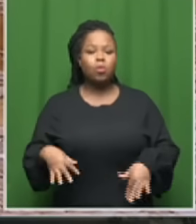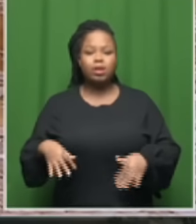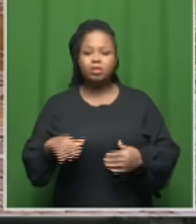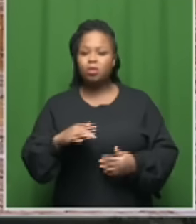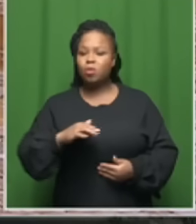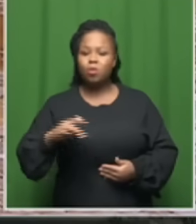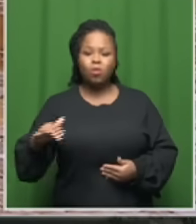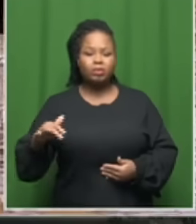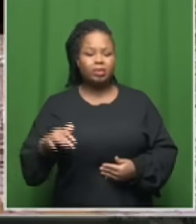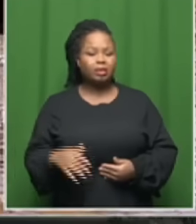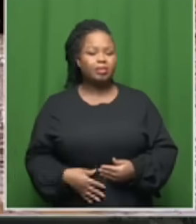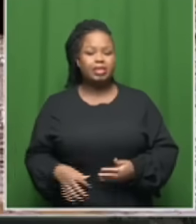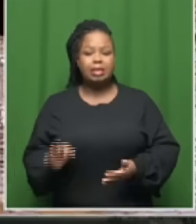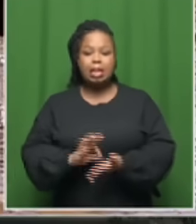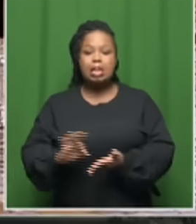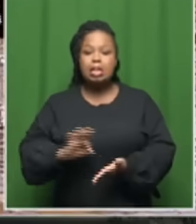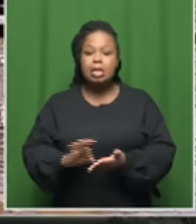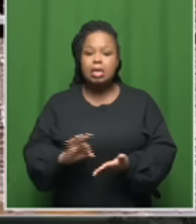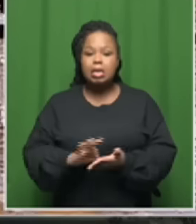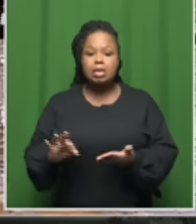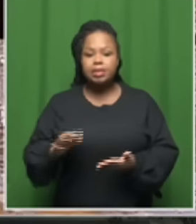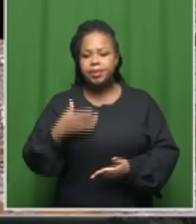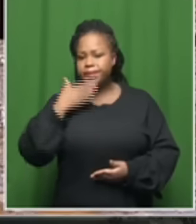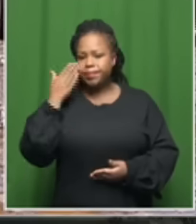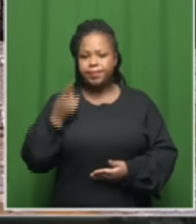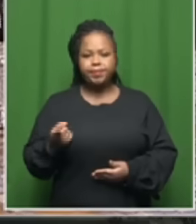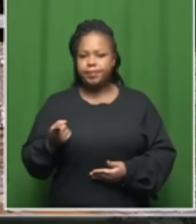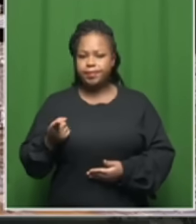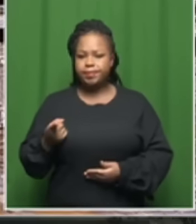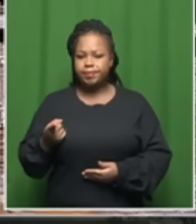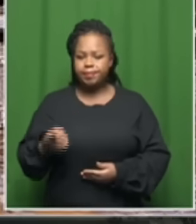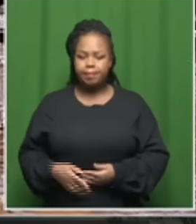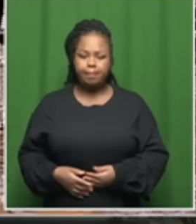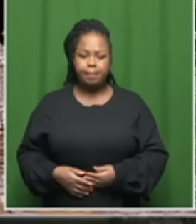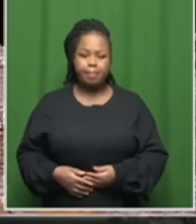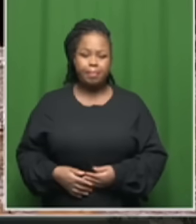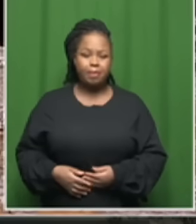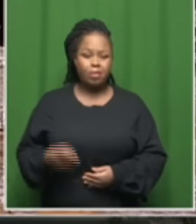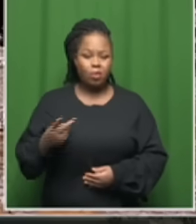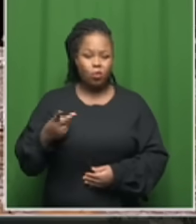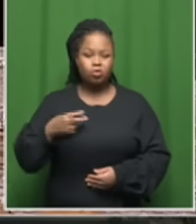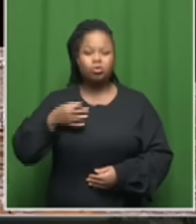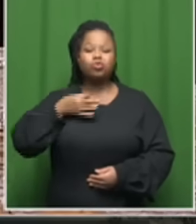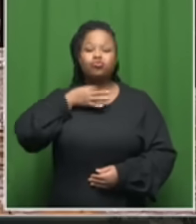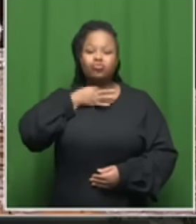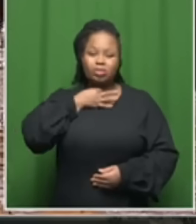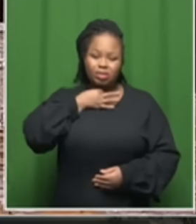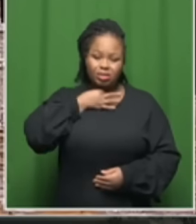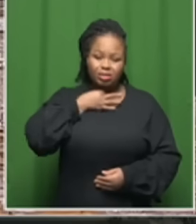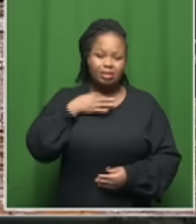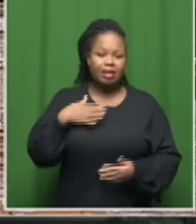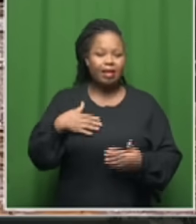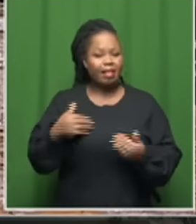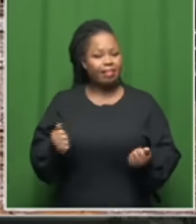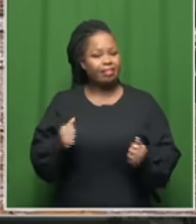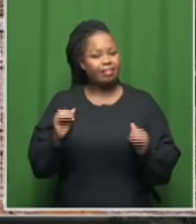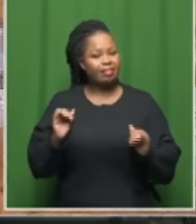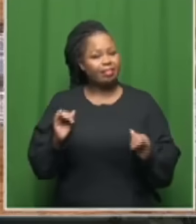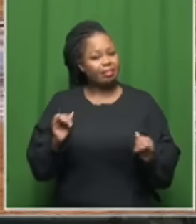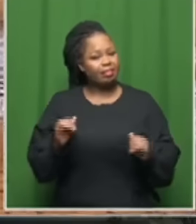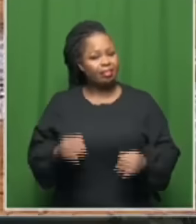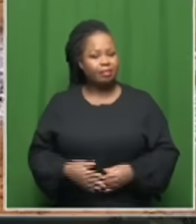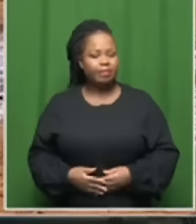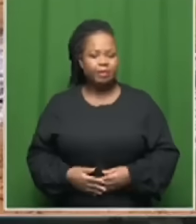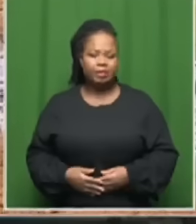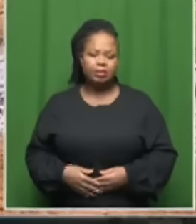this all the time. And the problem with this is that it does pose very serious health risks, and South Africa